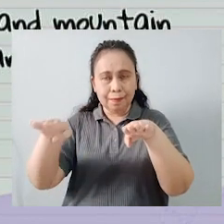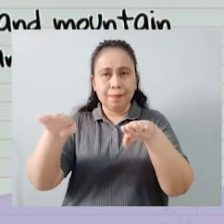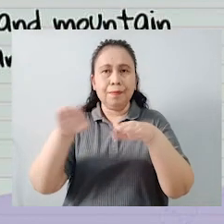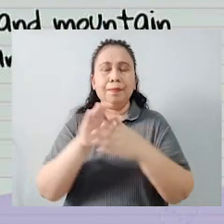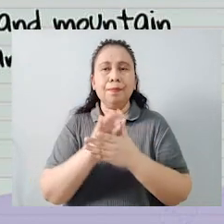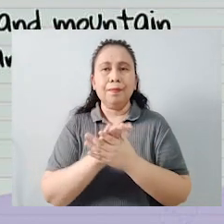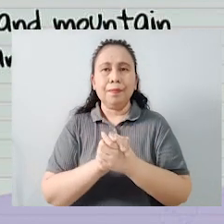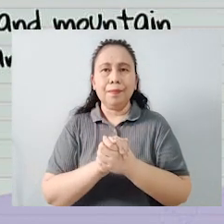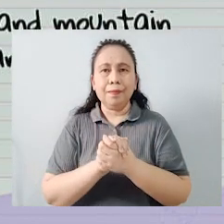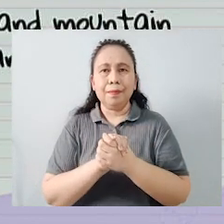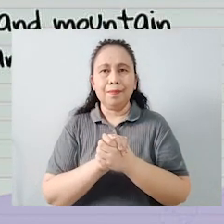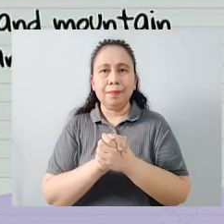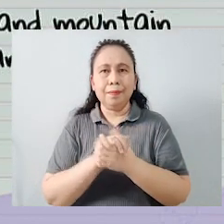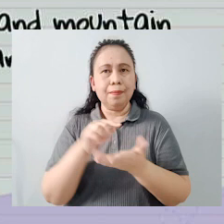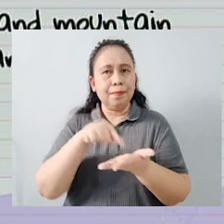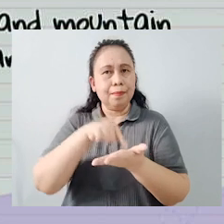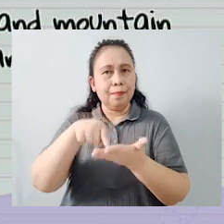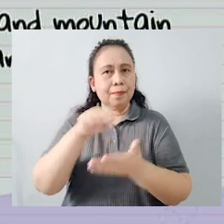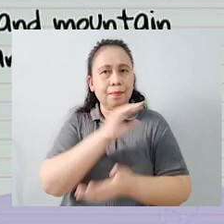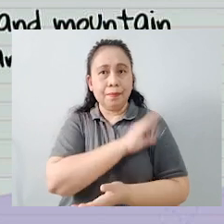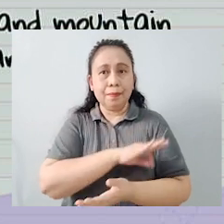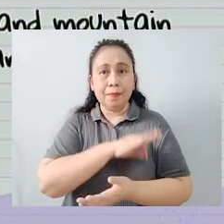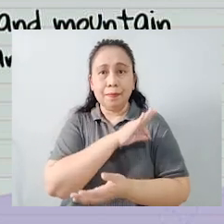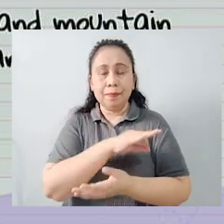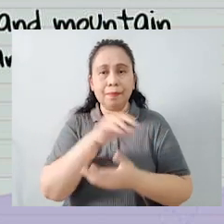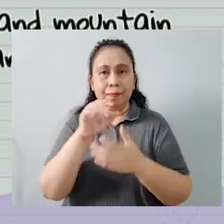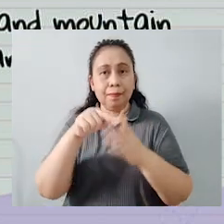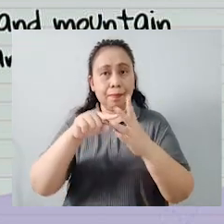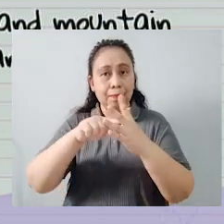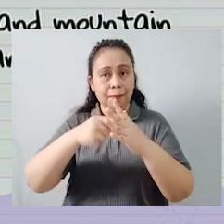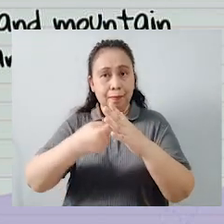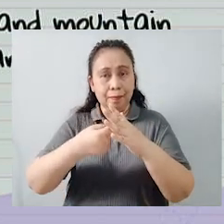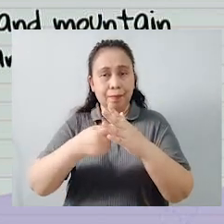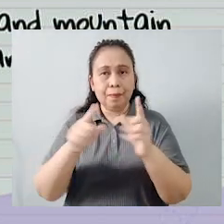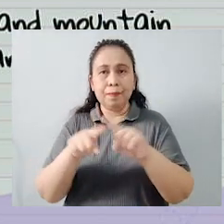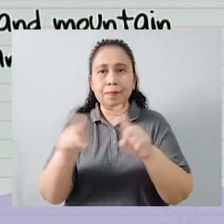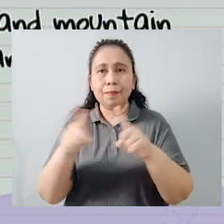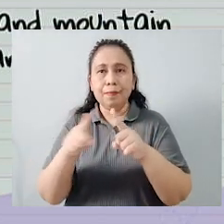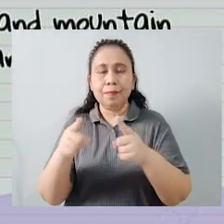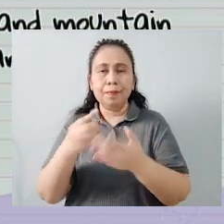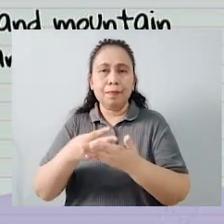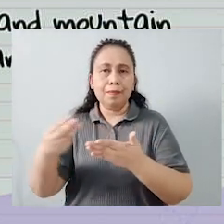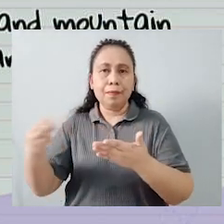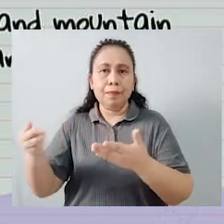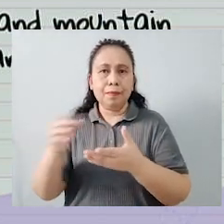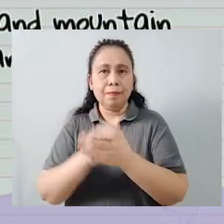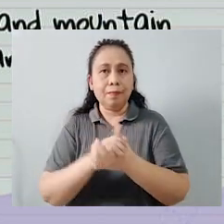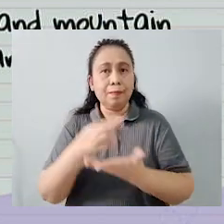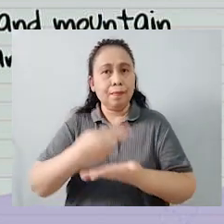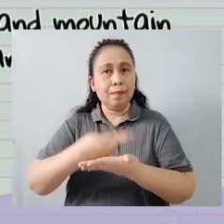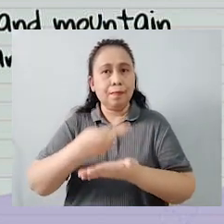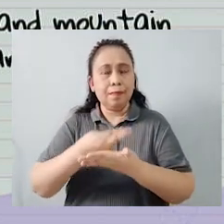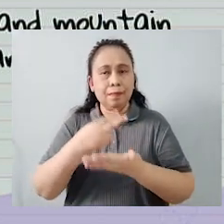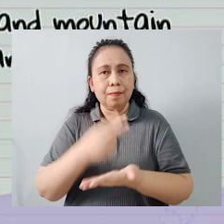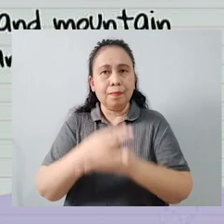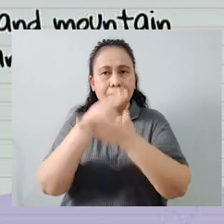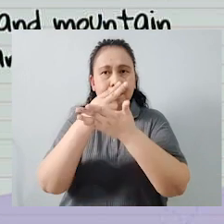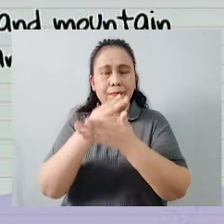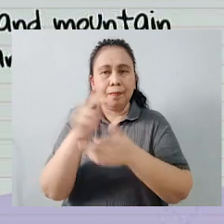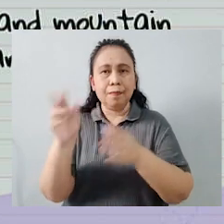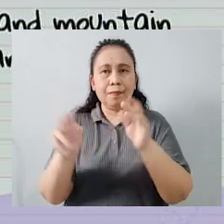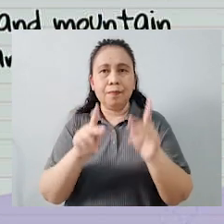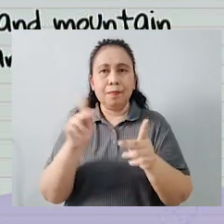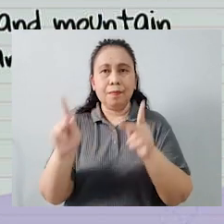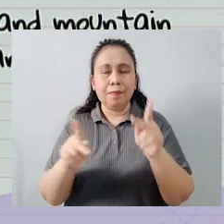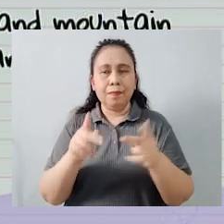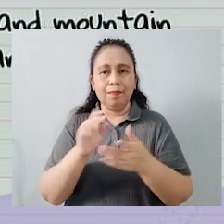trenches. These features can be sources of different minerals or resources that help Filipinos in